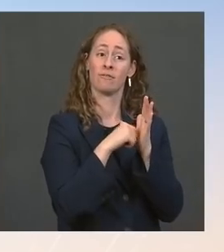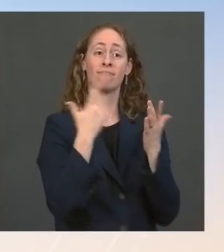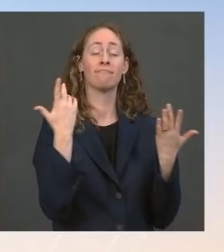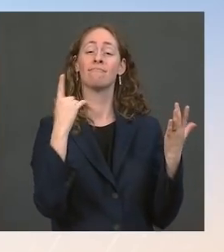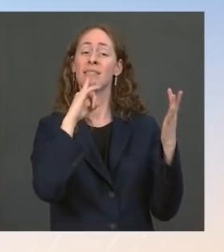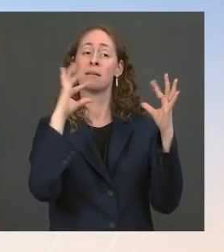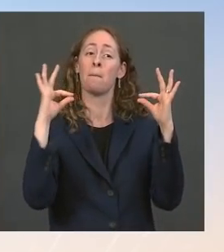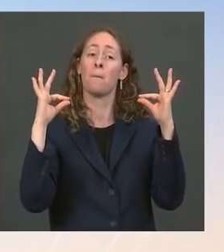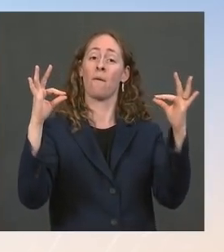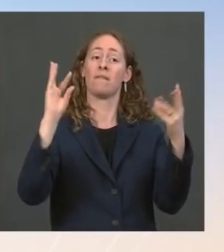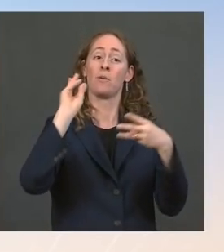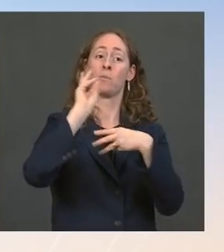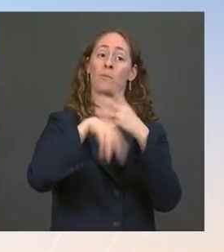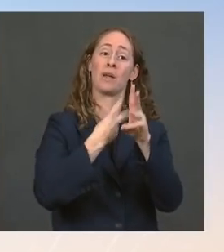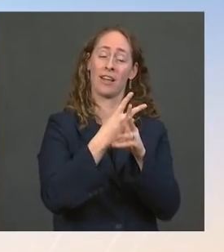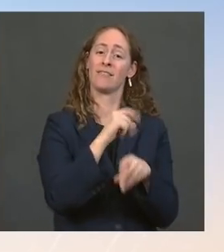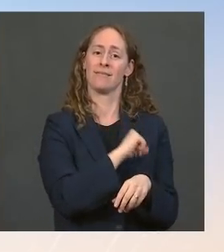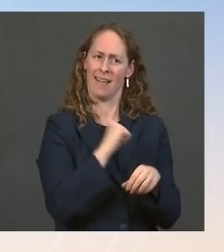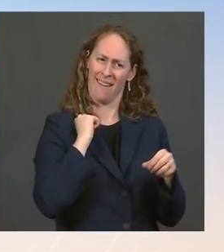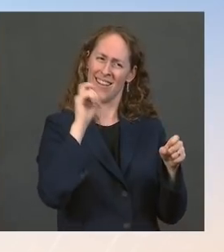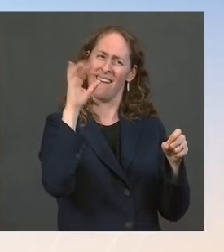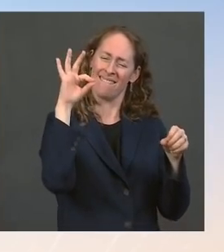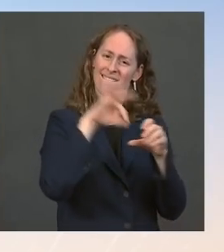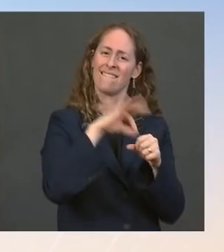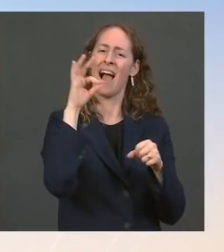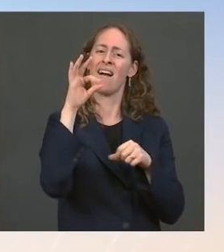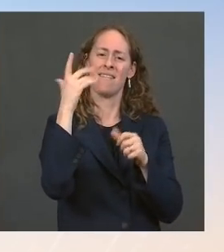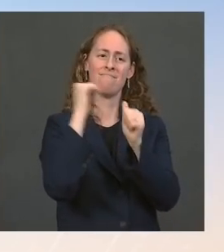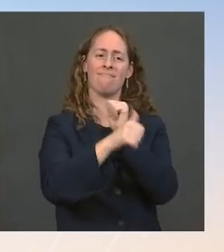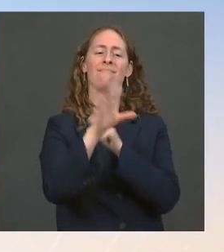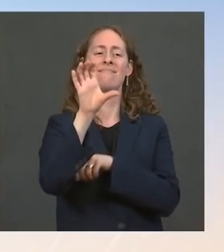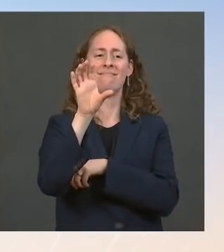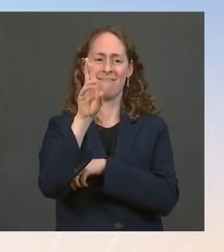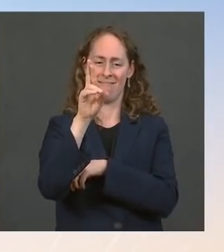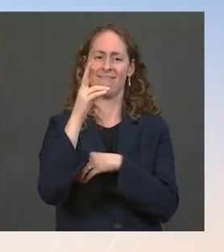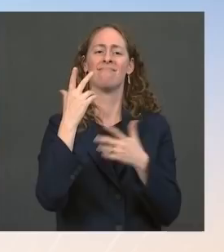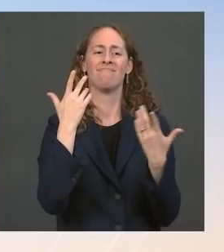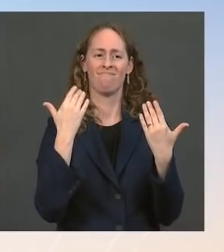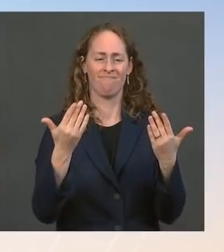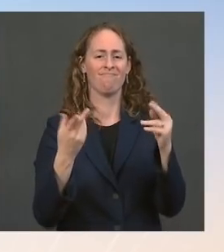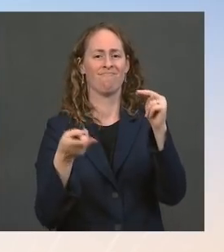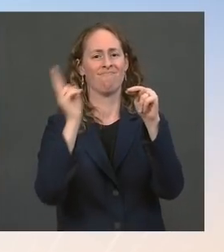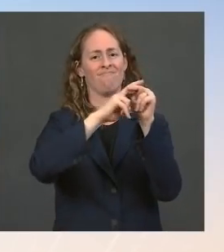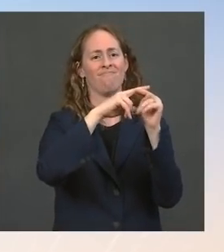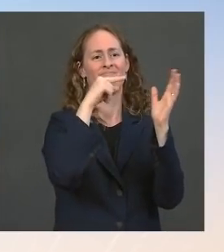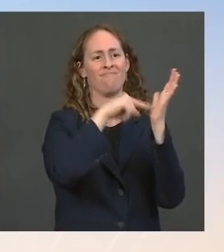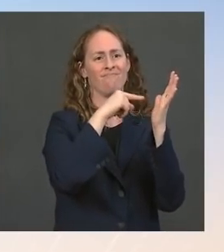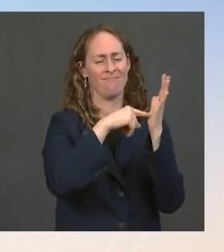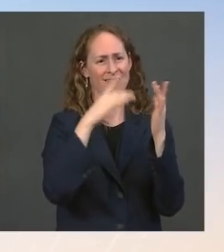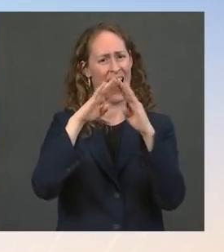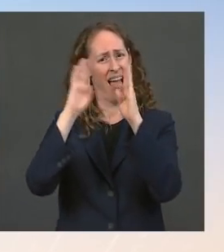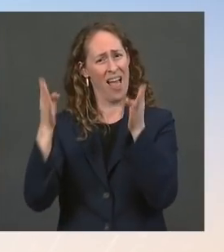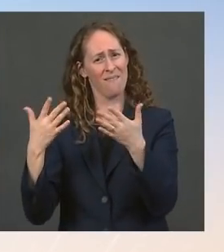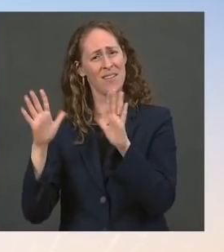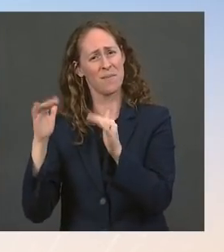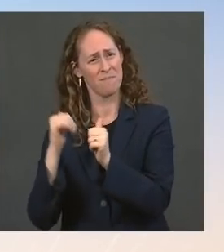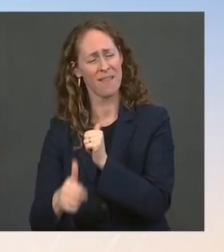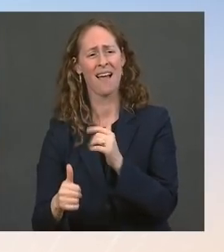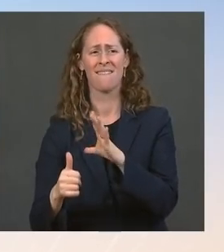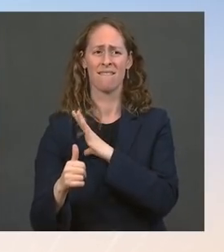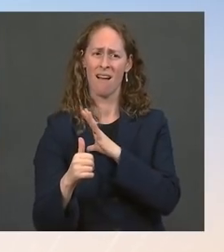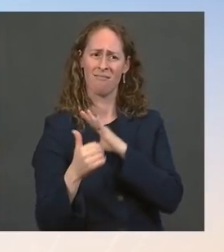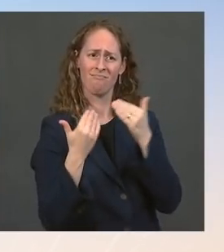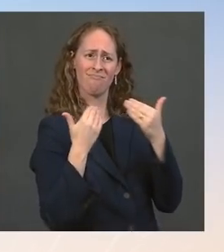to vote and pass the CR that included raising the debt limit that the House passed earlier this week. Let's move on. Let's do what we've done 80 times